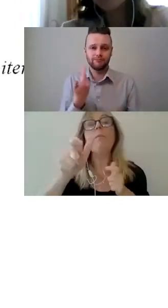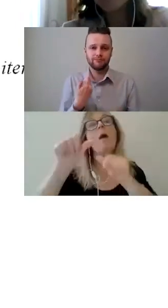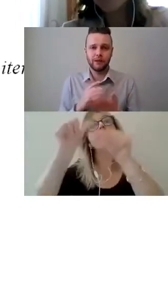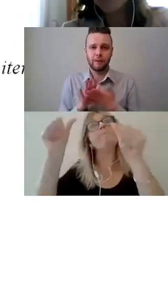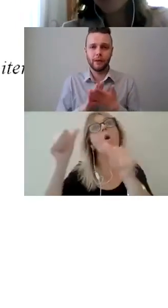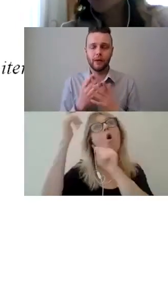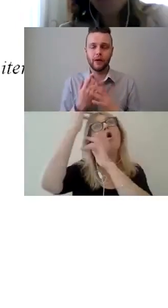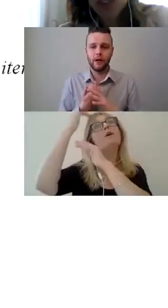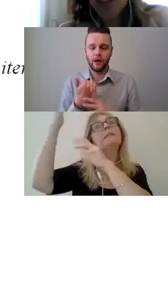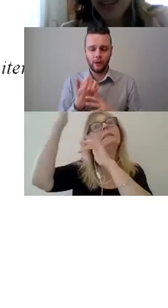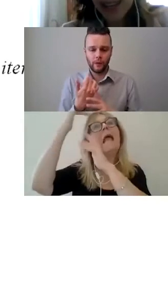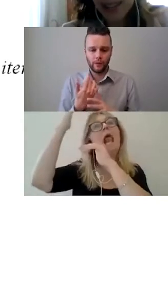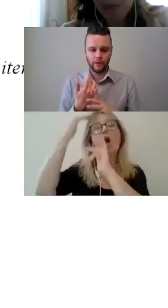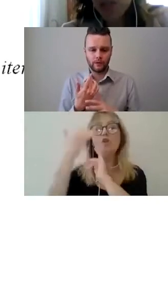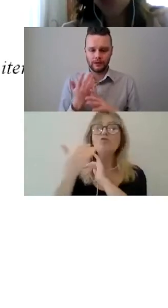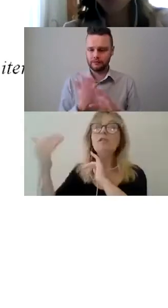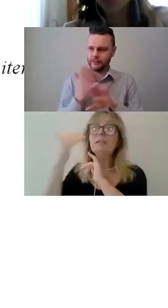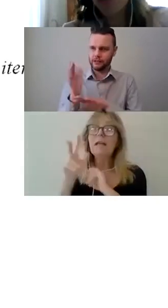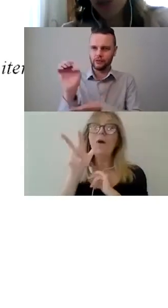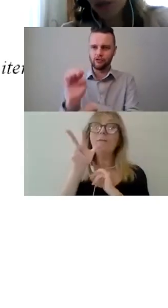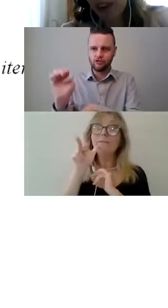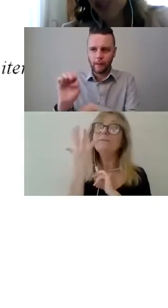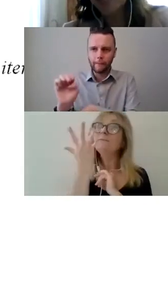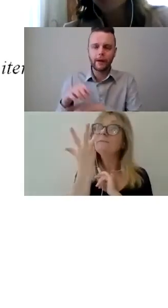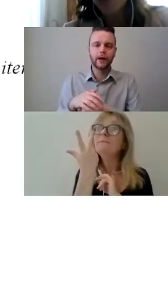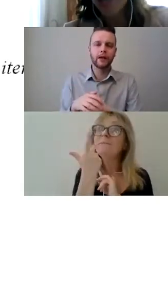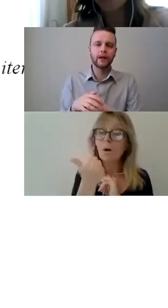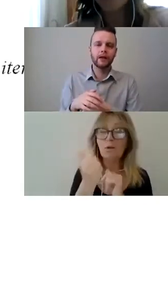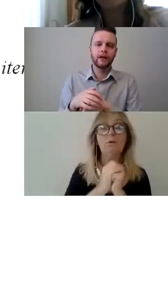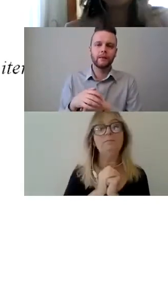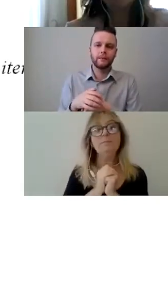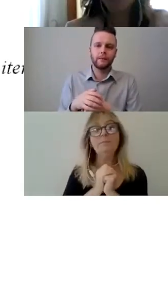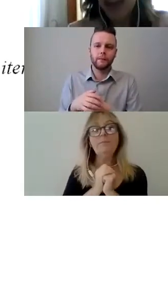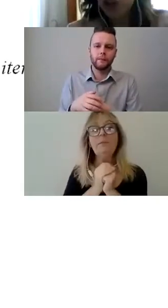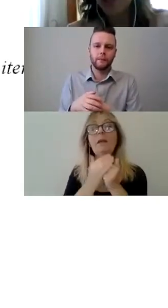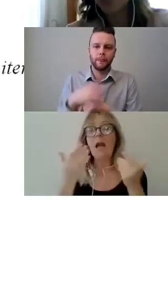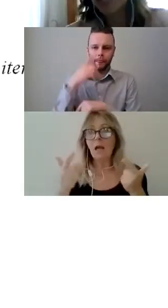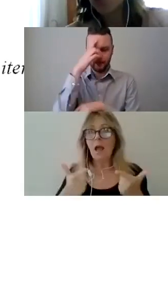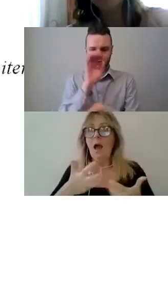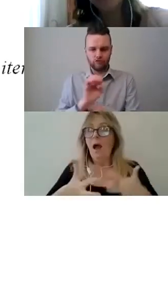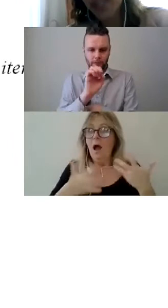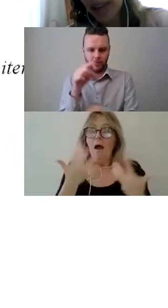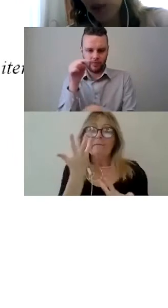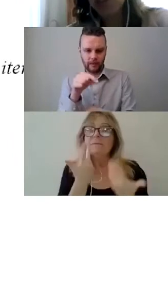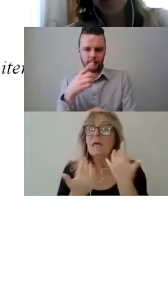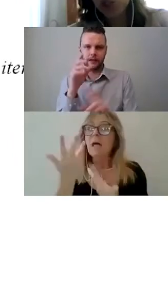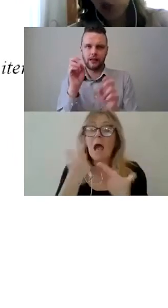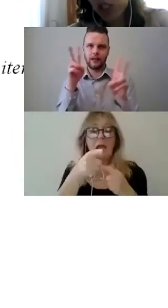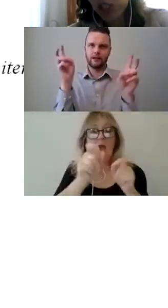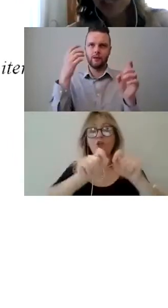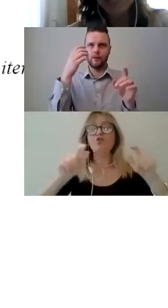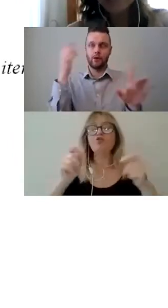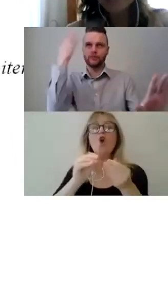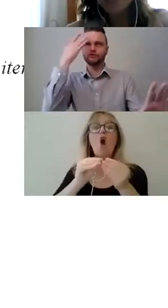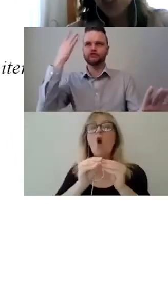to get to Europe. Europe is for these girls is a sort of dream to be